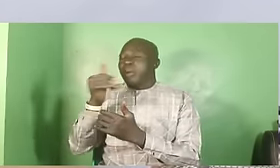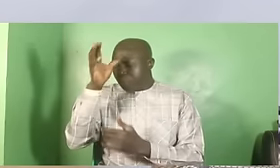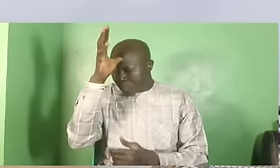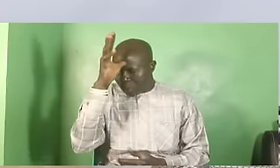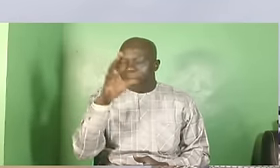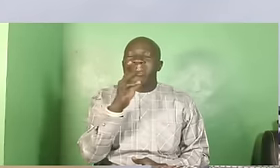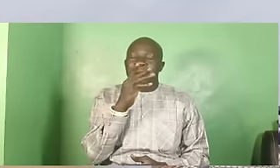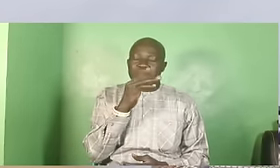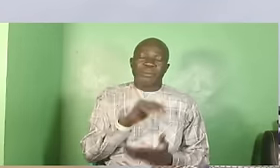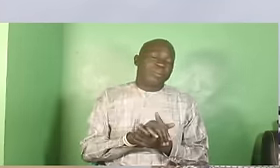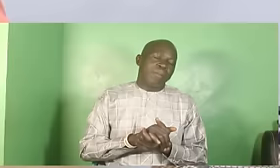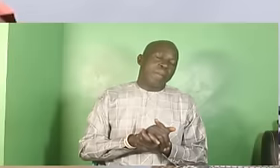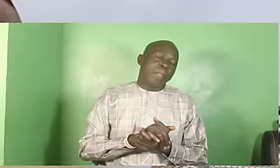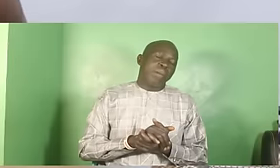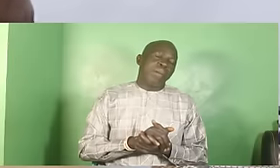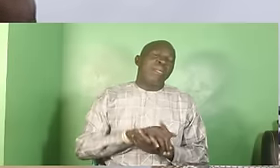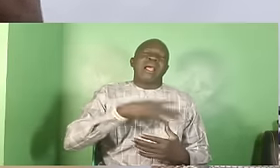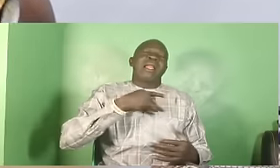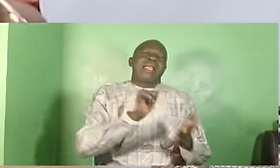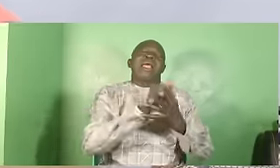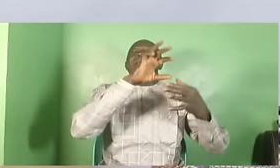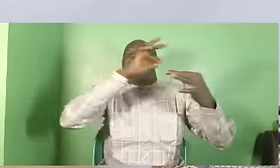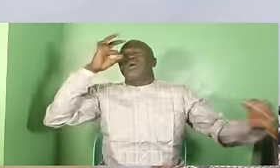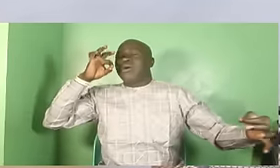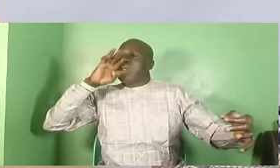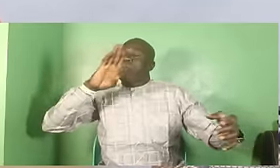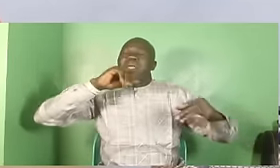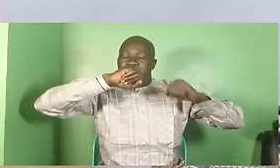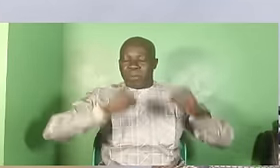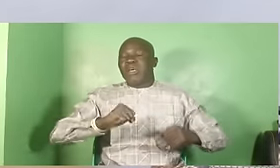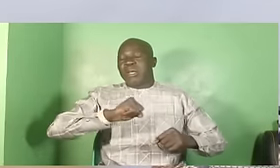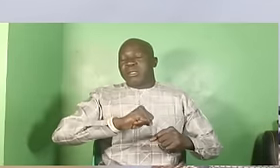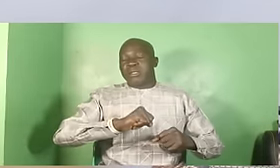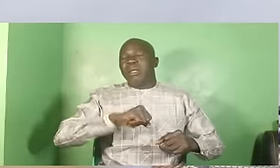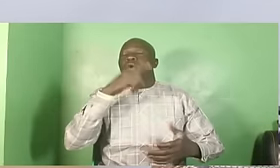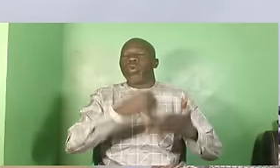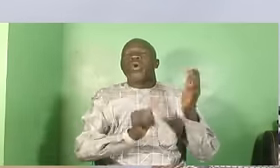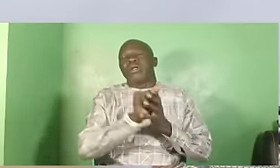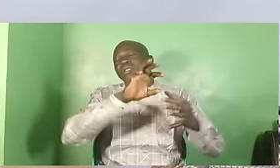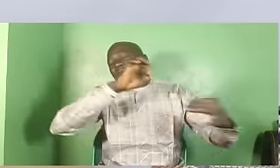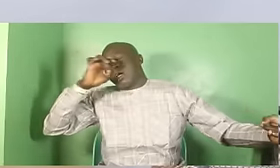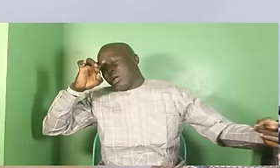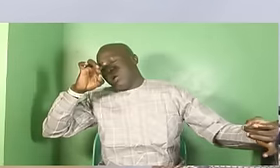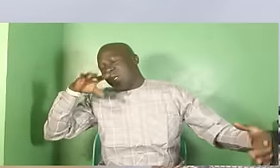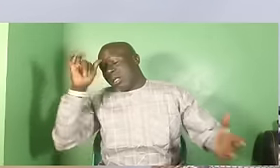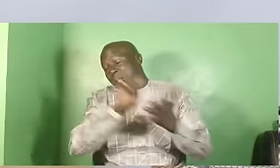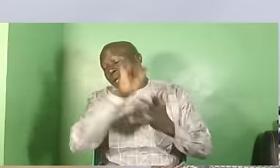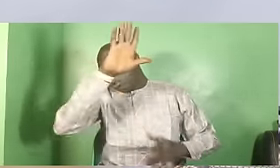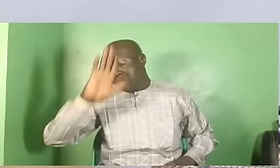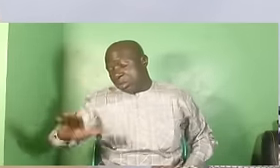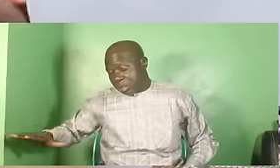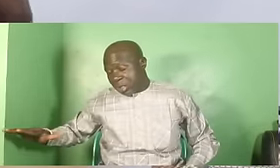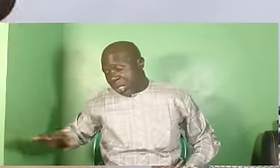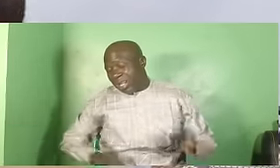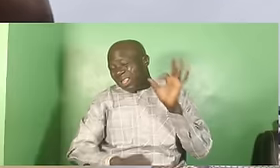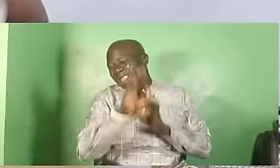Psalm 127. This is mommy and daddy. Like arrow is the hand of the mighty. What is that arrow? That